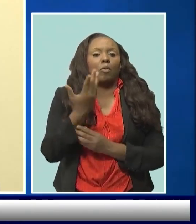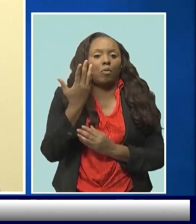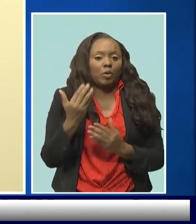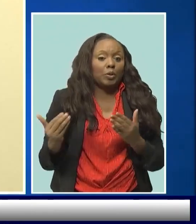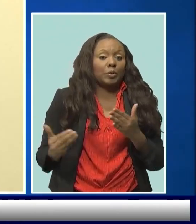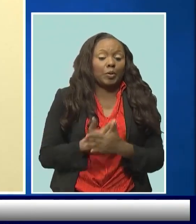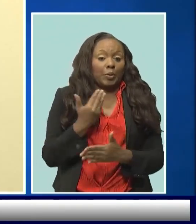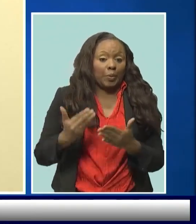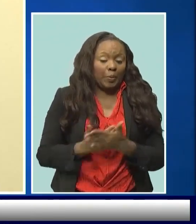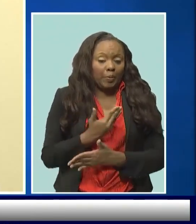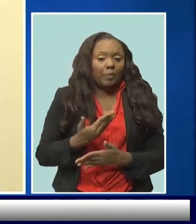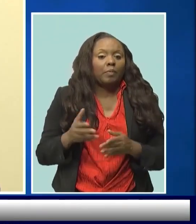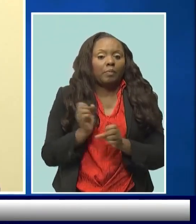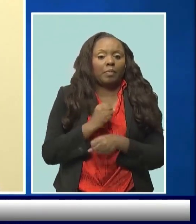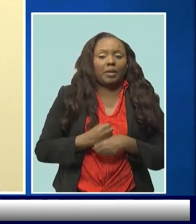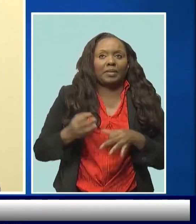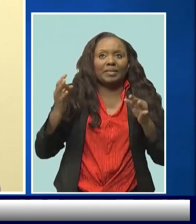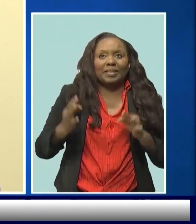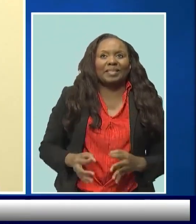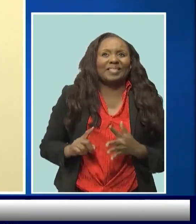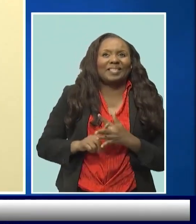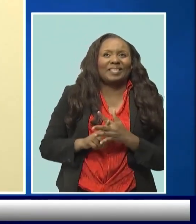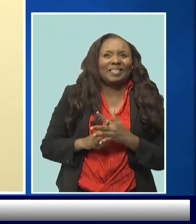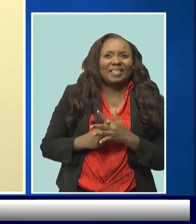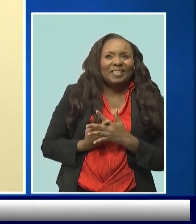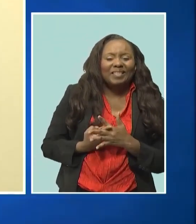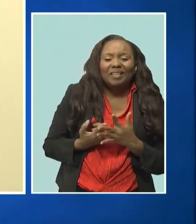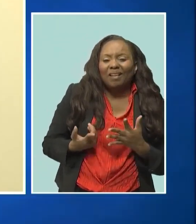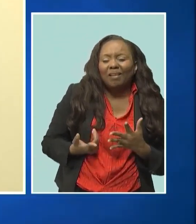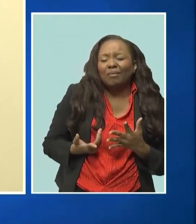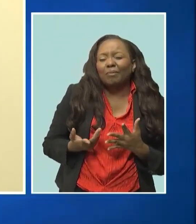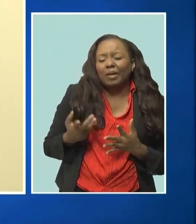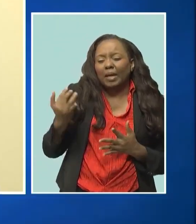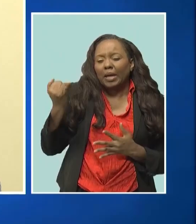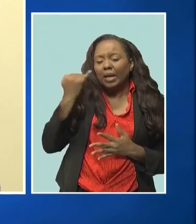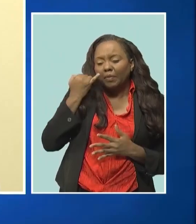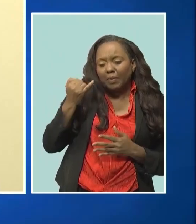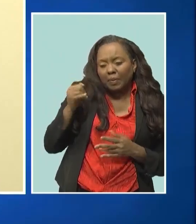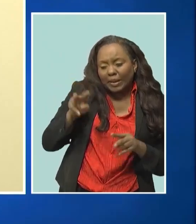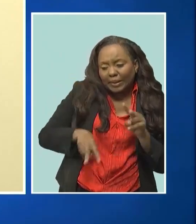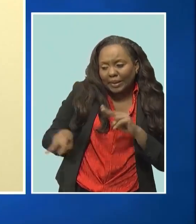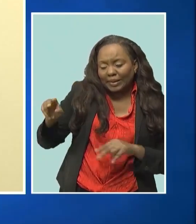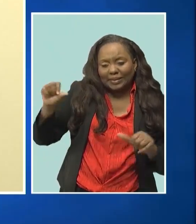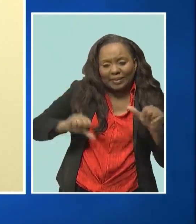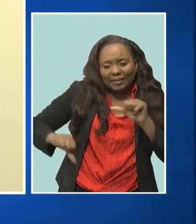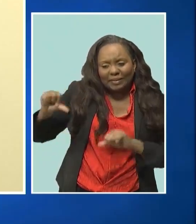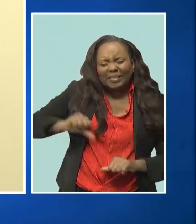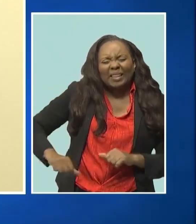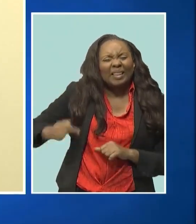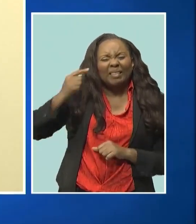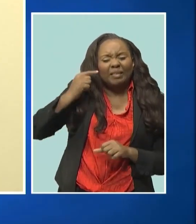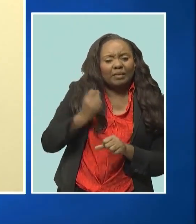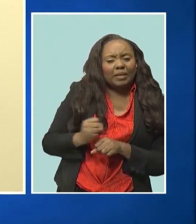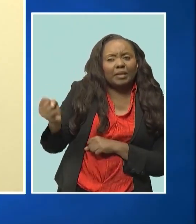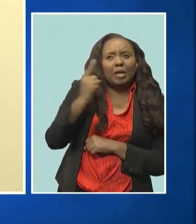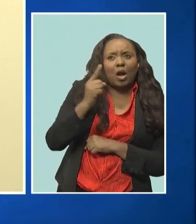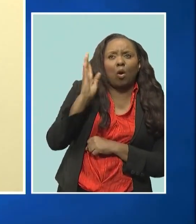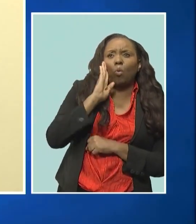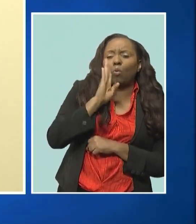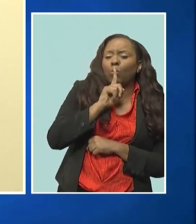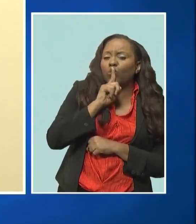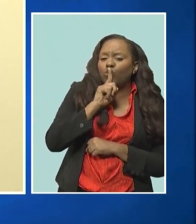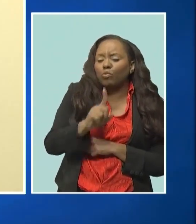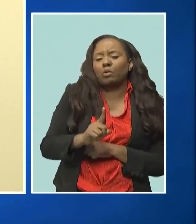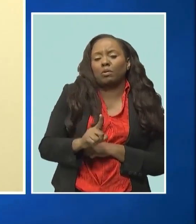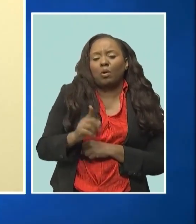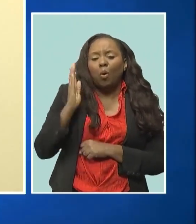making decisions as to whether to start the harvest based on the science, I think next year we should also have a good crop. I